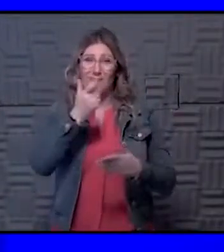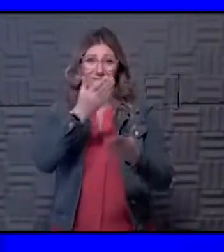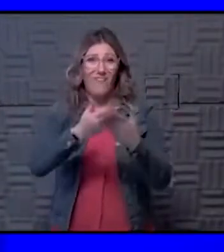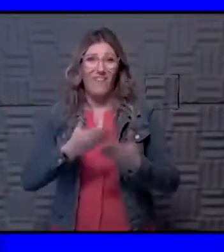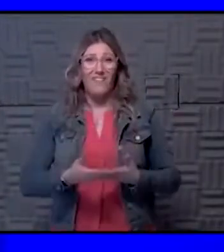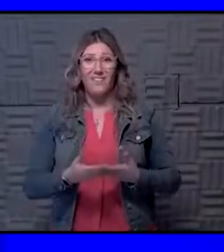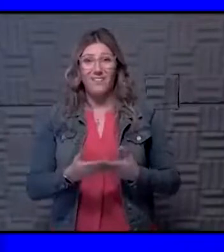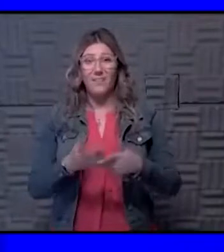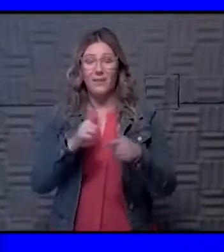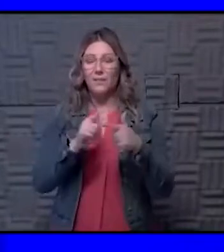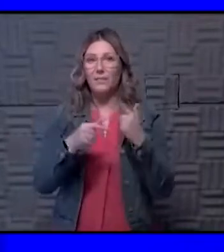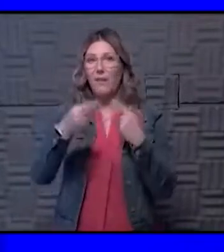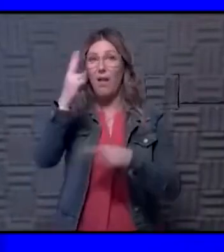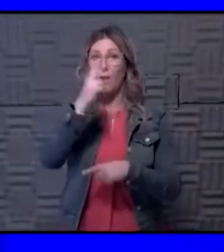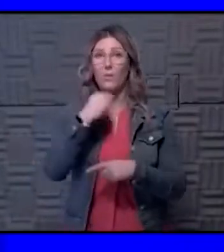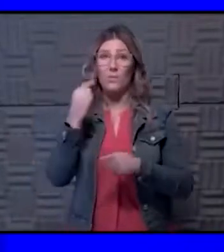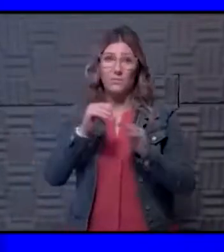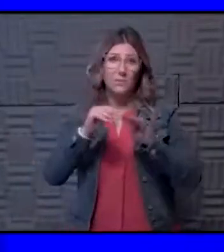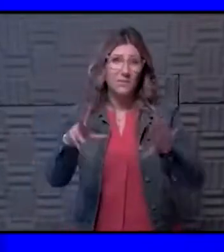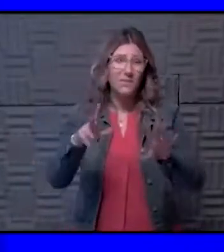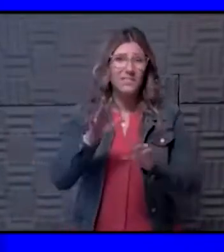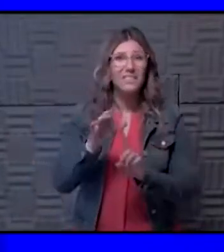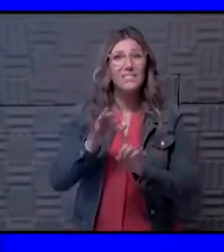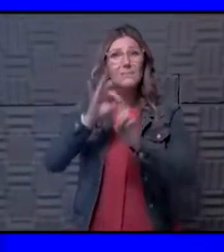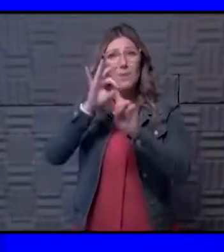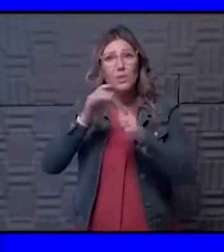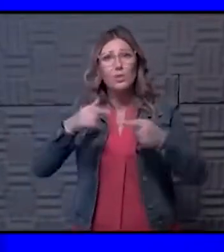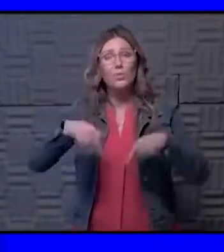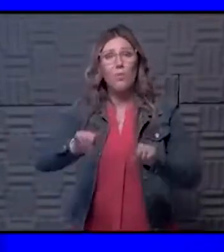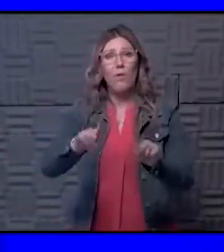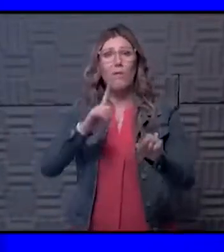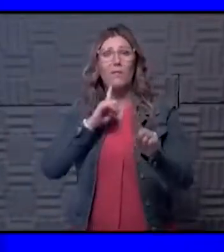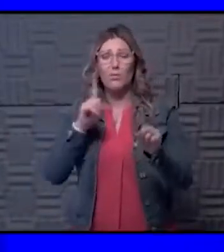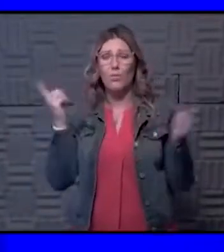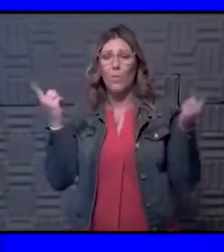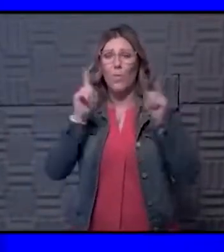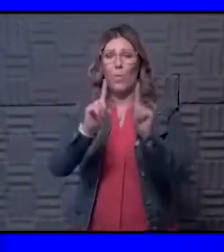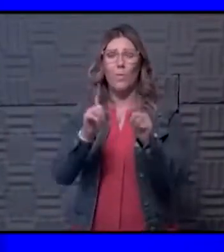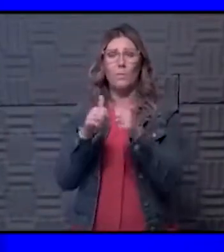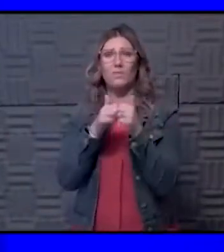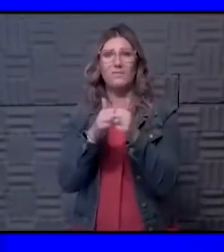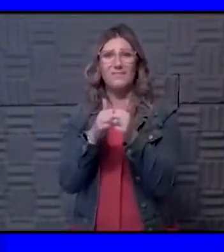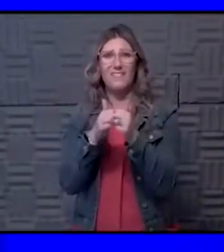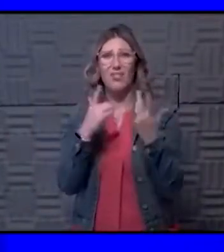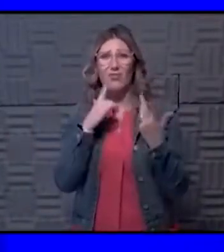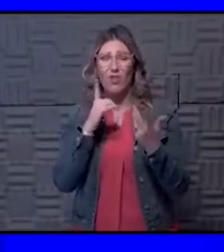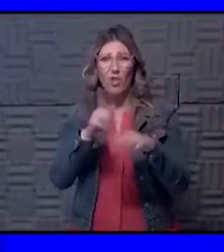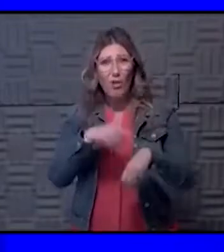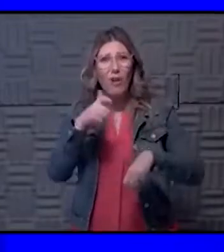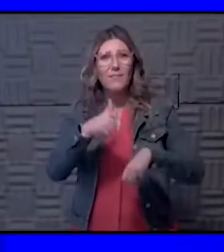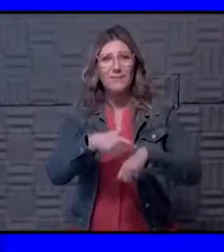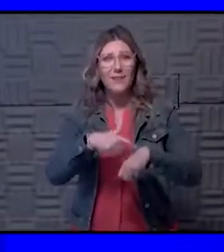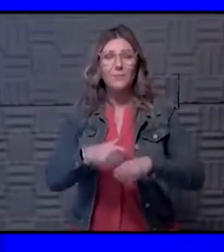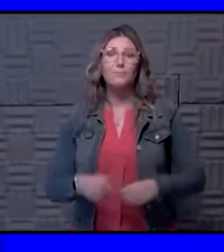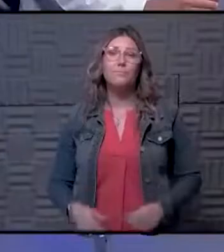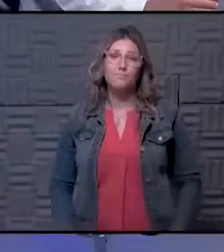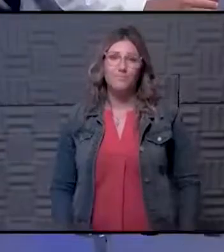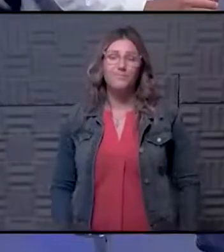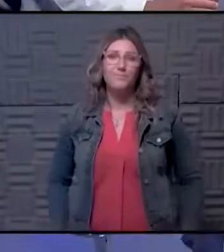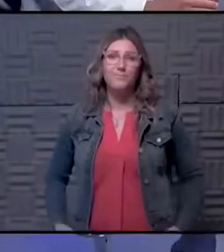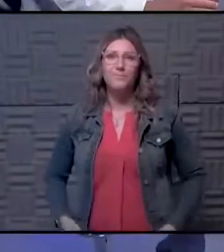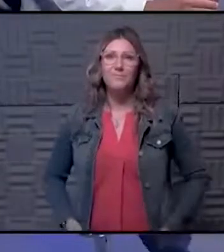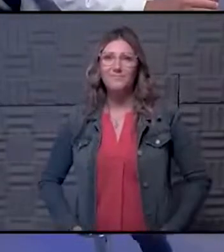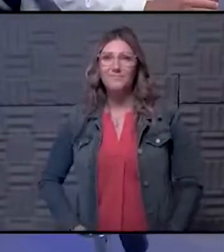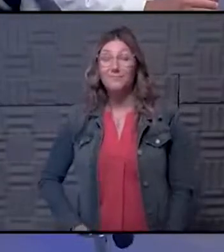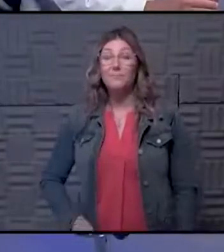you do have a higher risk of spread, especially when they are so close together for such a long time, essentially. Hey,